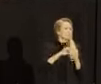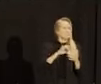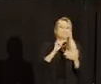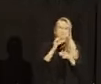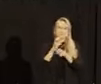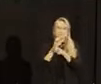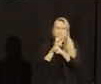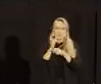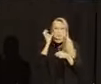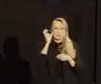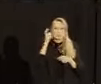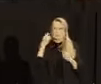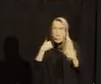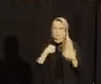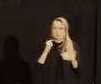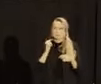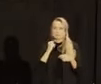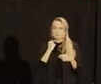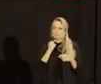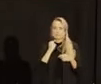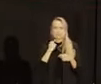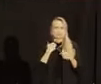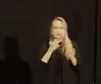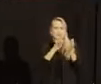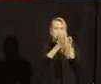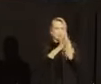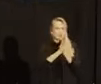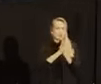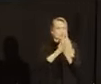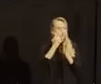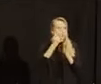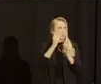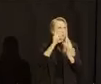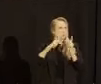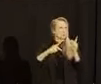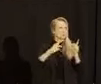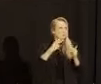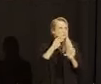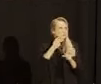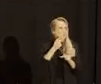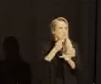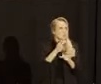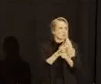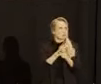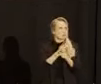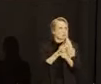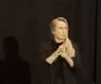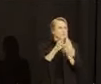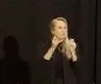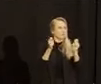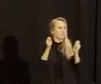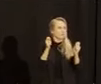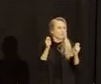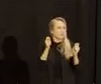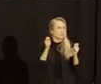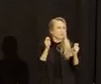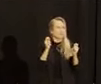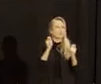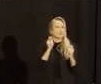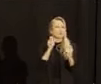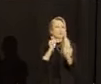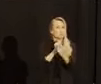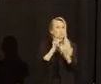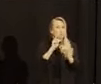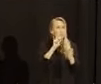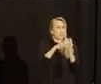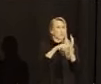by all the panelists here, I would like to ask you what type of evolution do you foresee in the